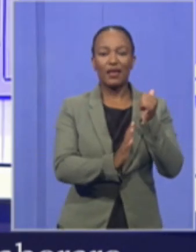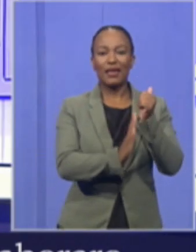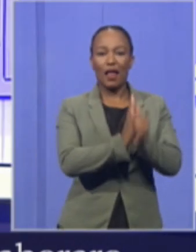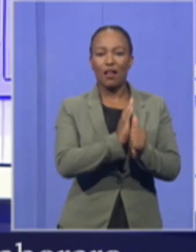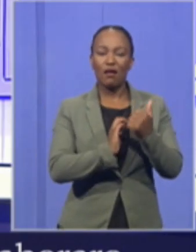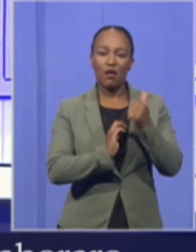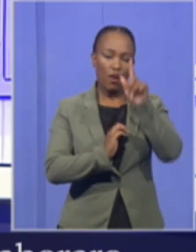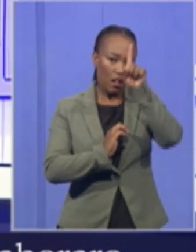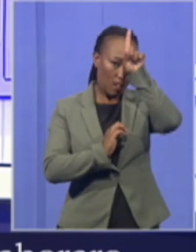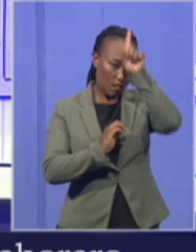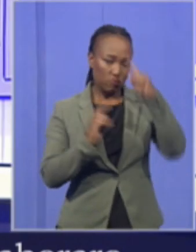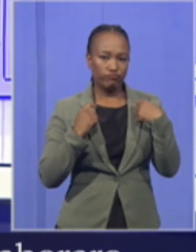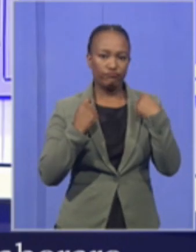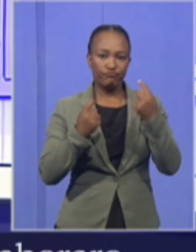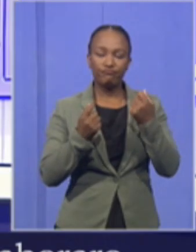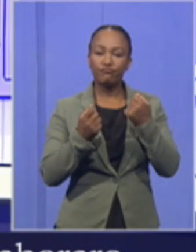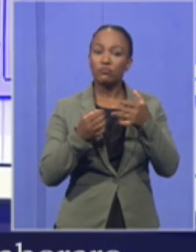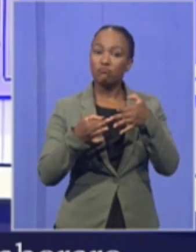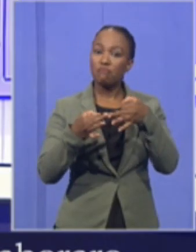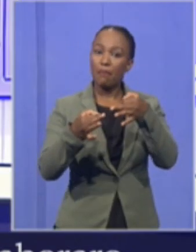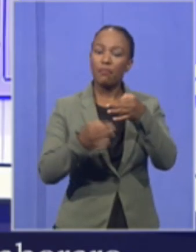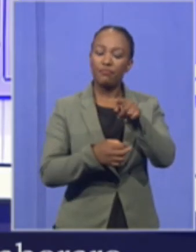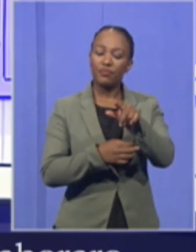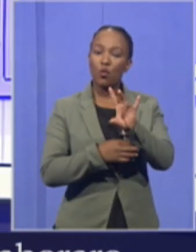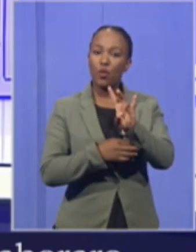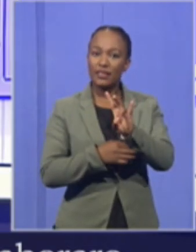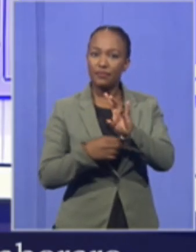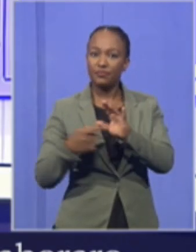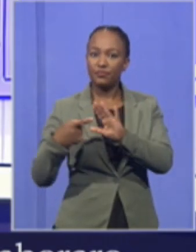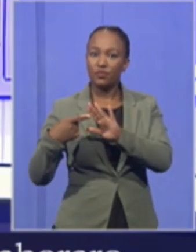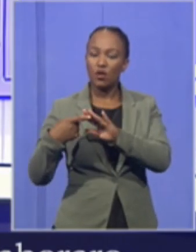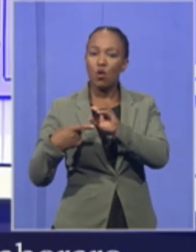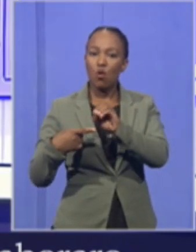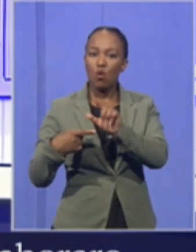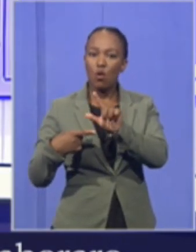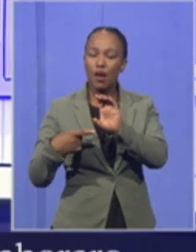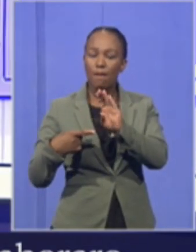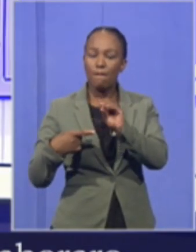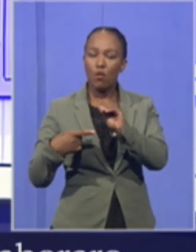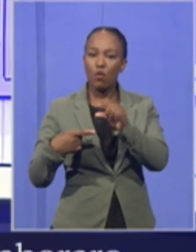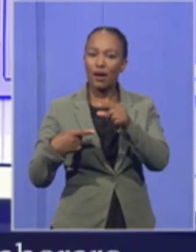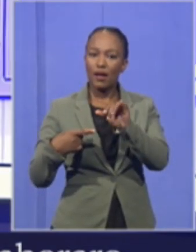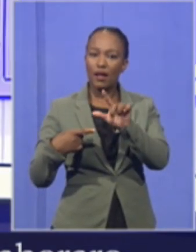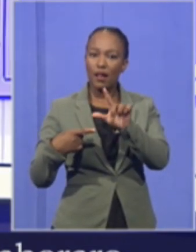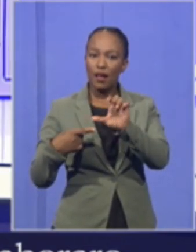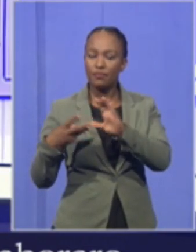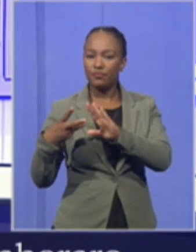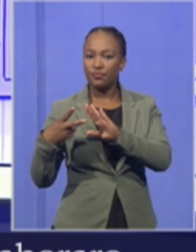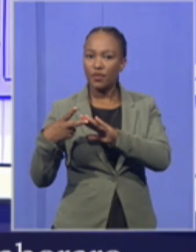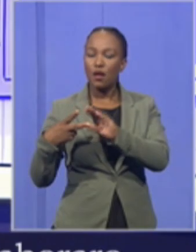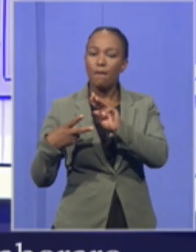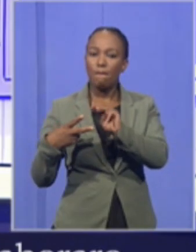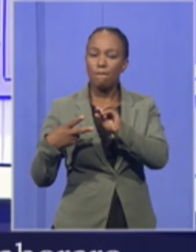ka laboraro. O lebile Mafora le Rethabile Moletsane ba ne ba solofetswe go dira kopo ya beili mme kgotlatshekelo e paletswe ke